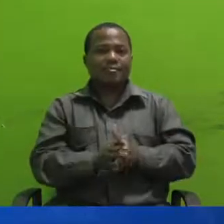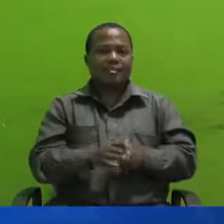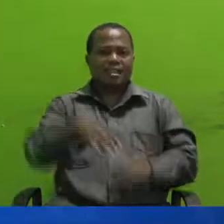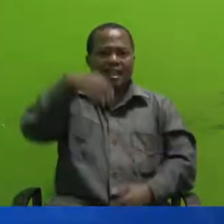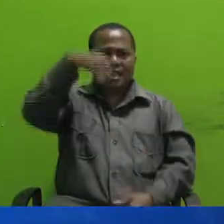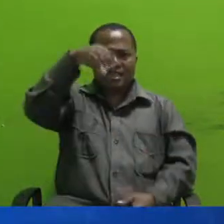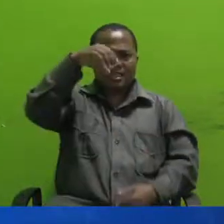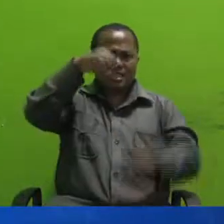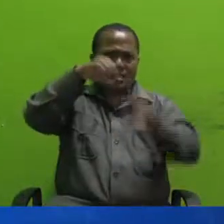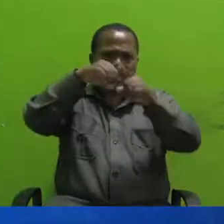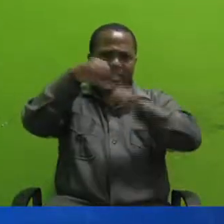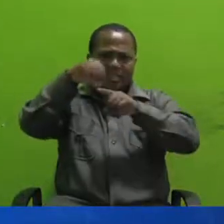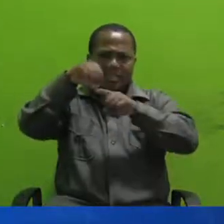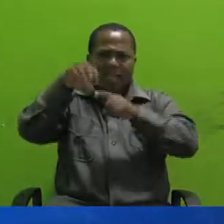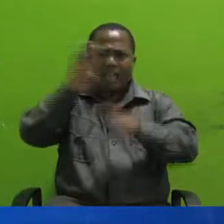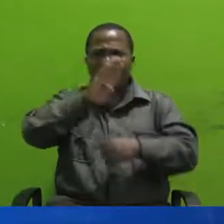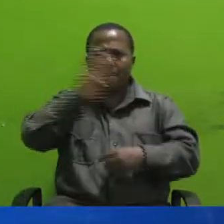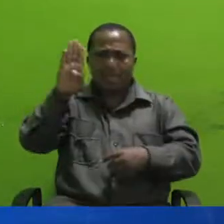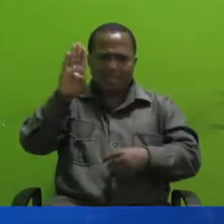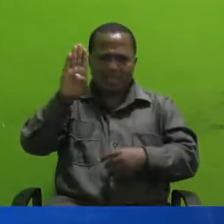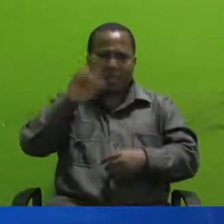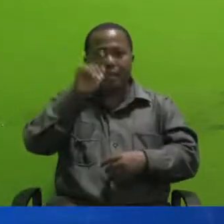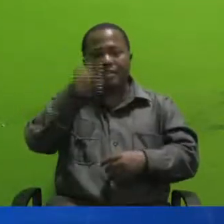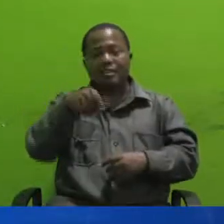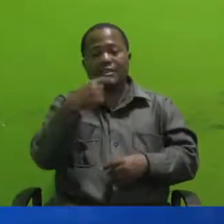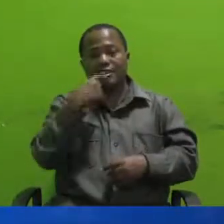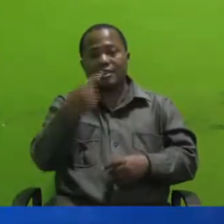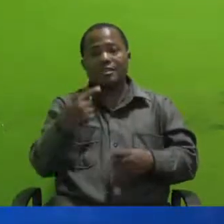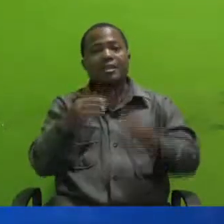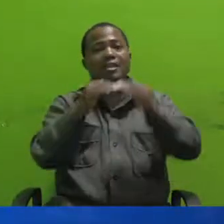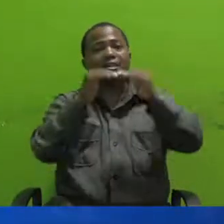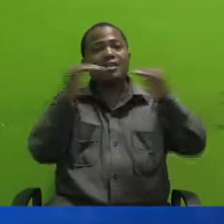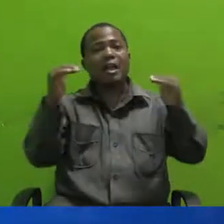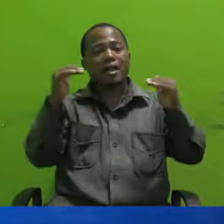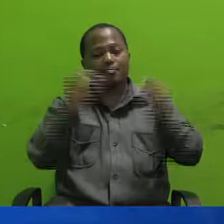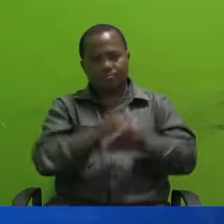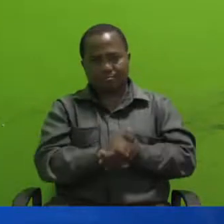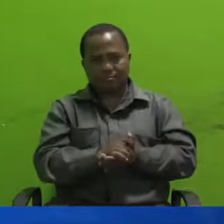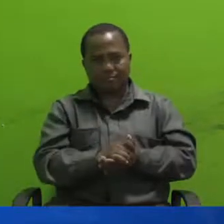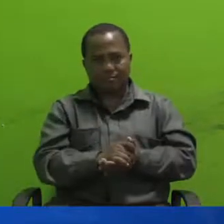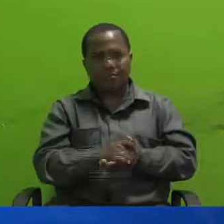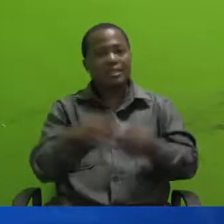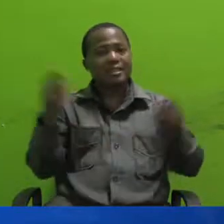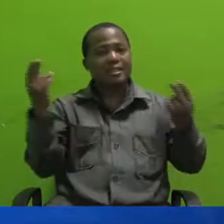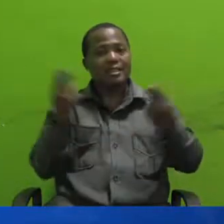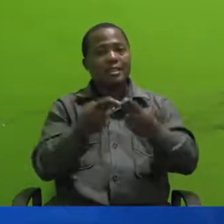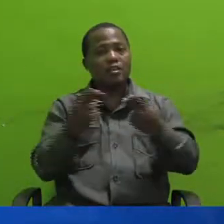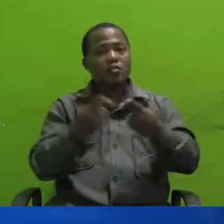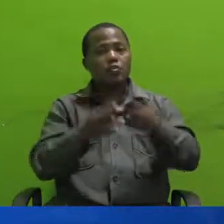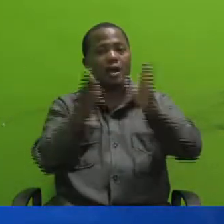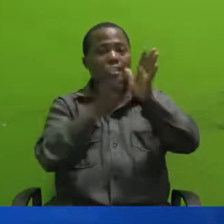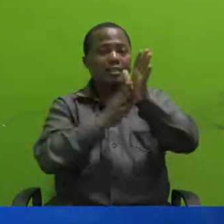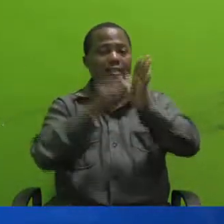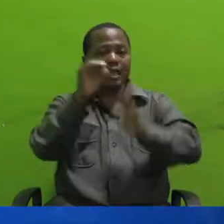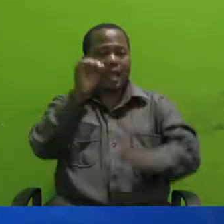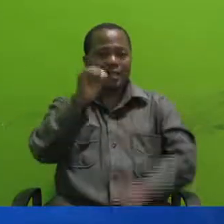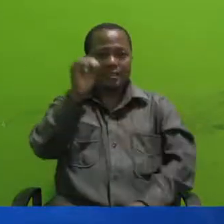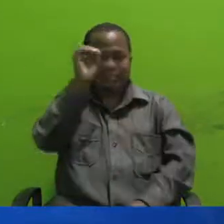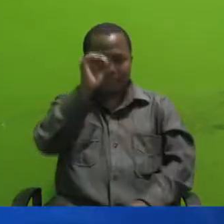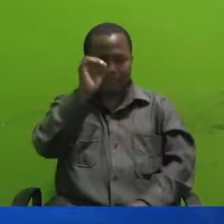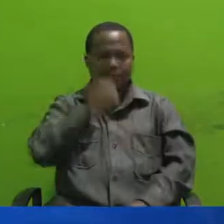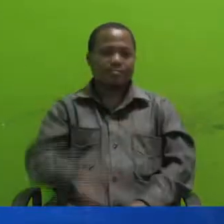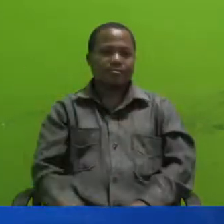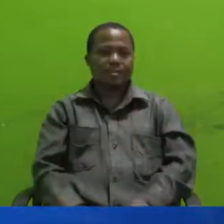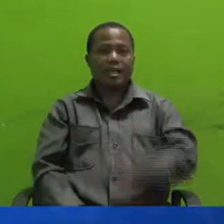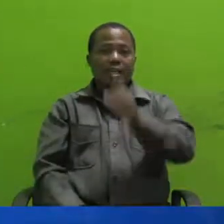theta and beta are acute angles. This means the sum of these two angles is equal to 90.